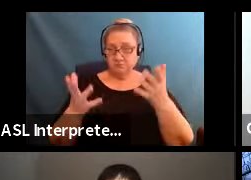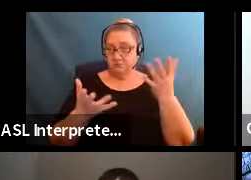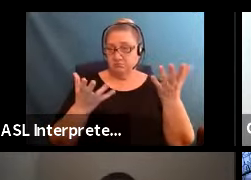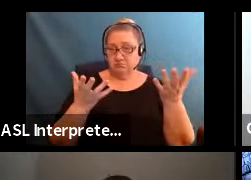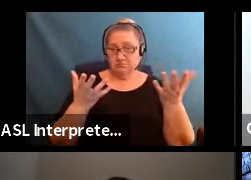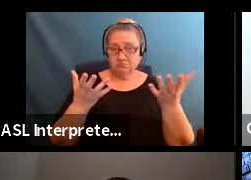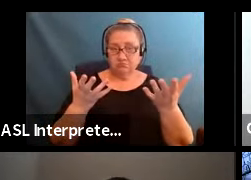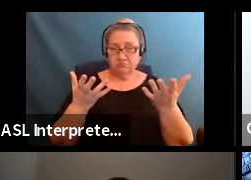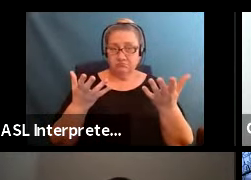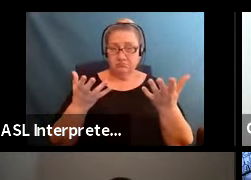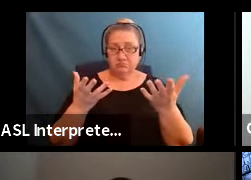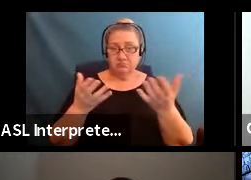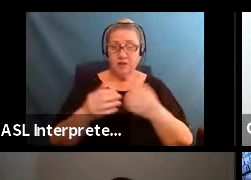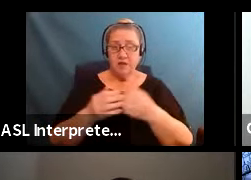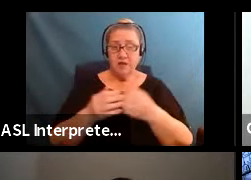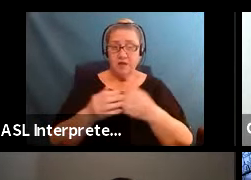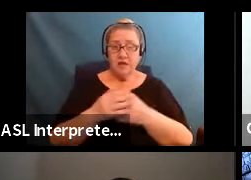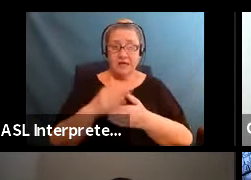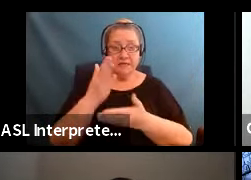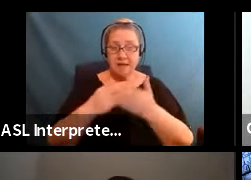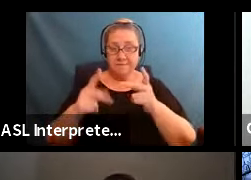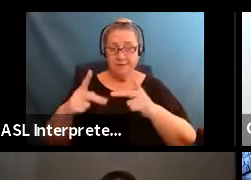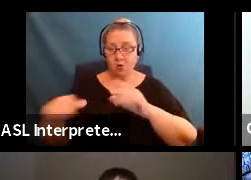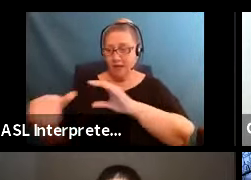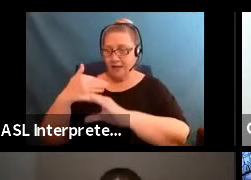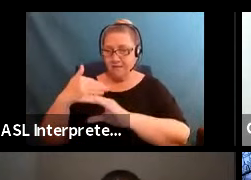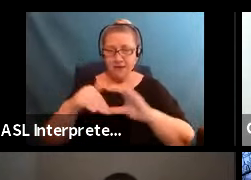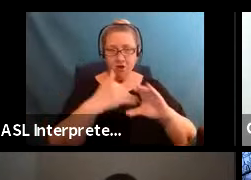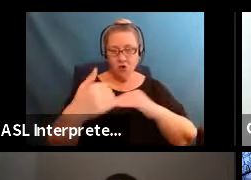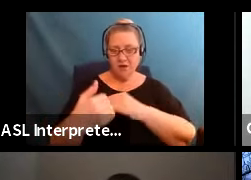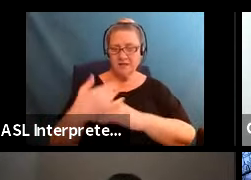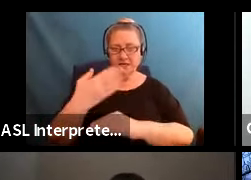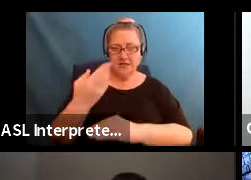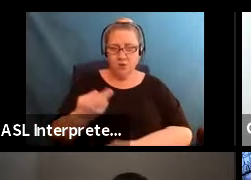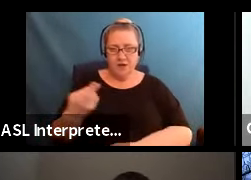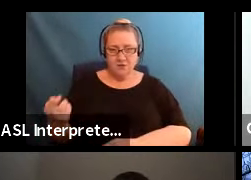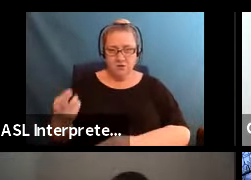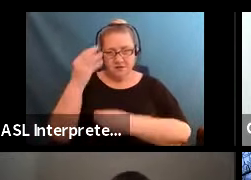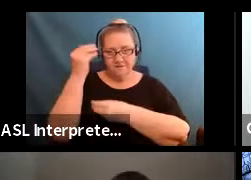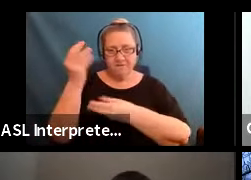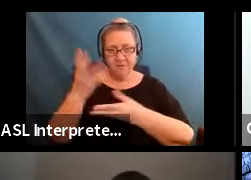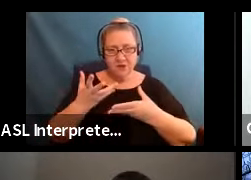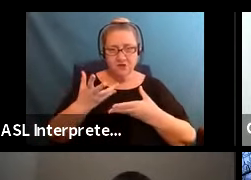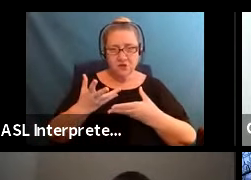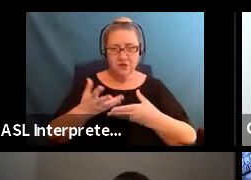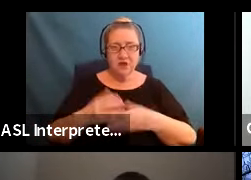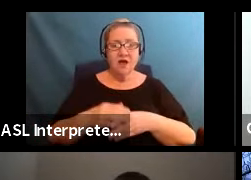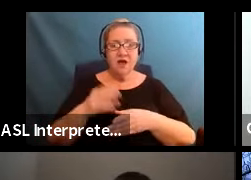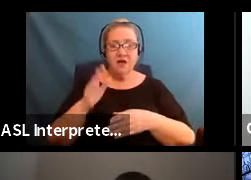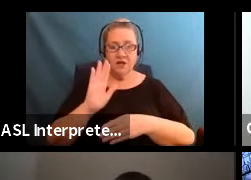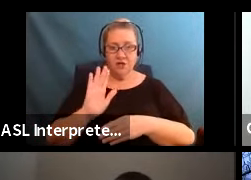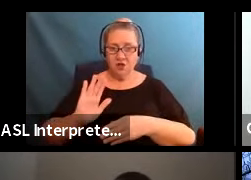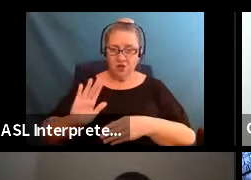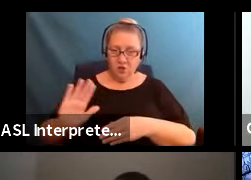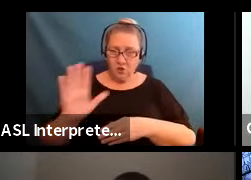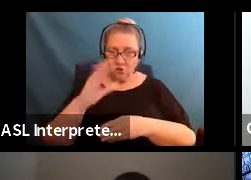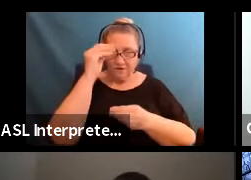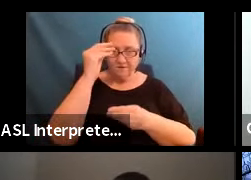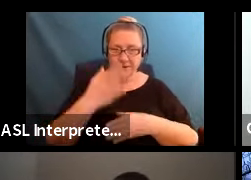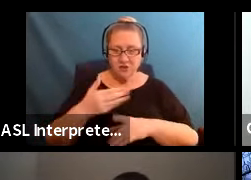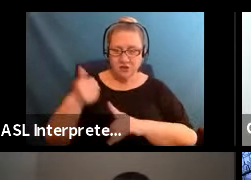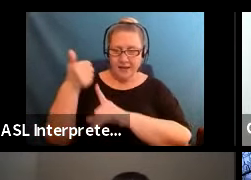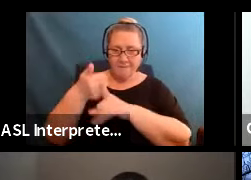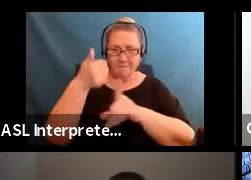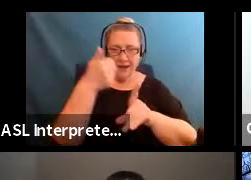lots of folks have been sending us resources in terms of any impacts or concerns that you have in terms